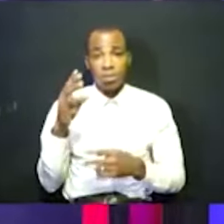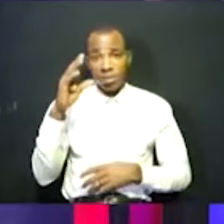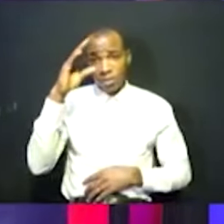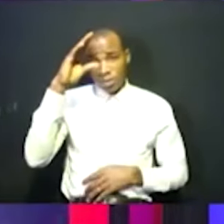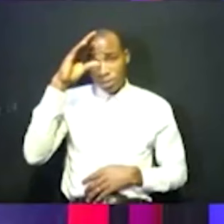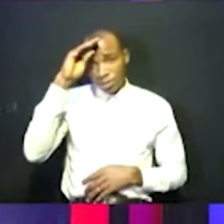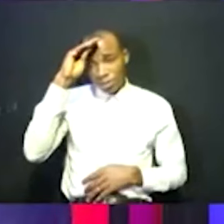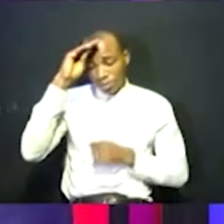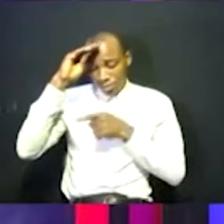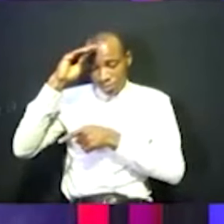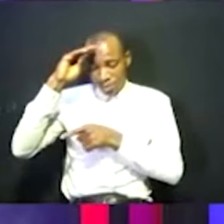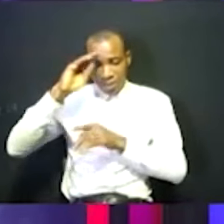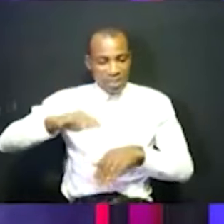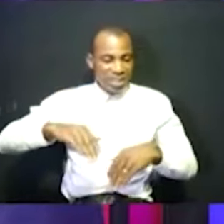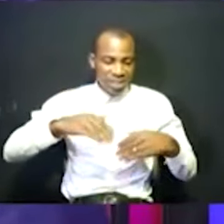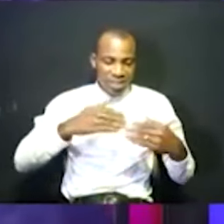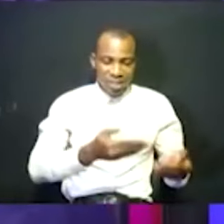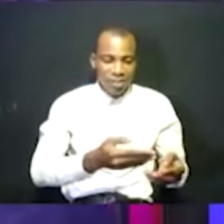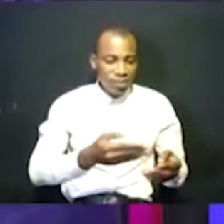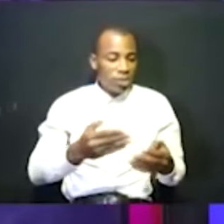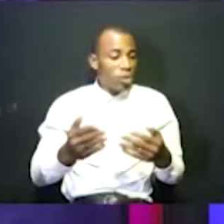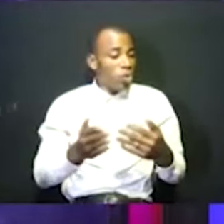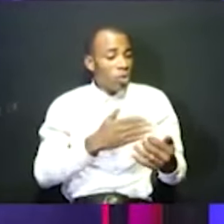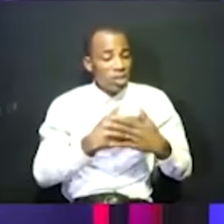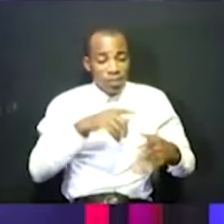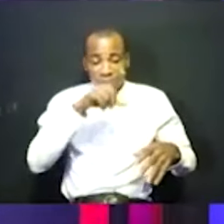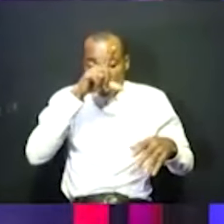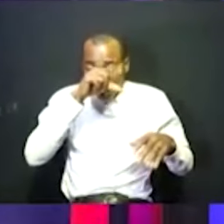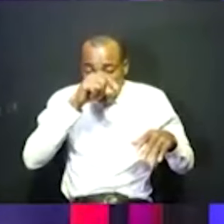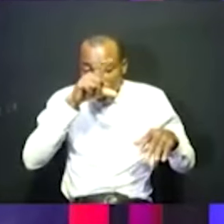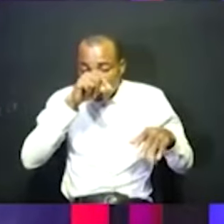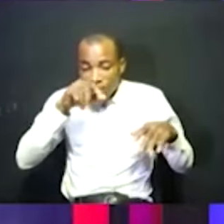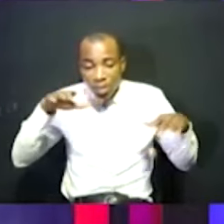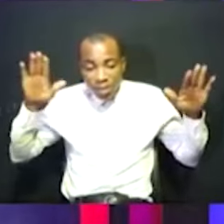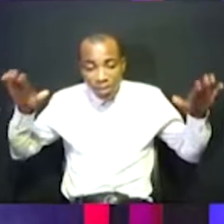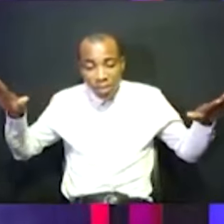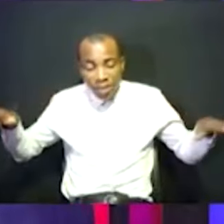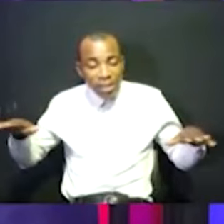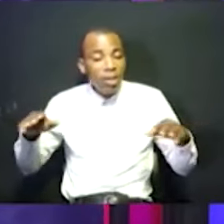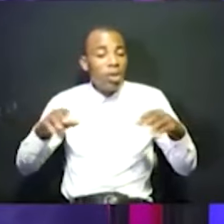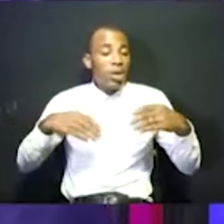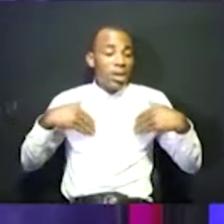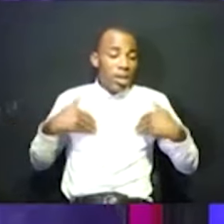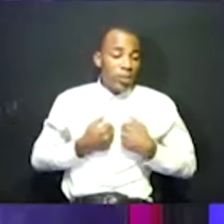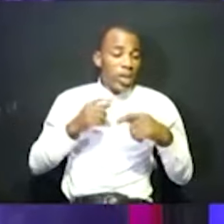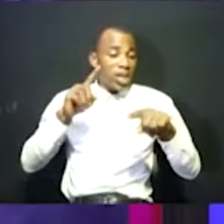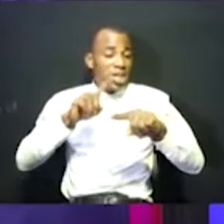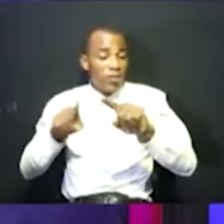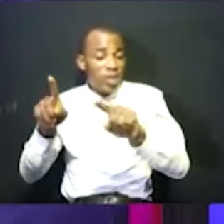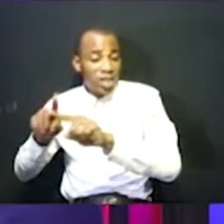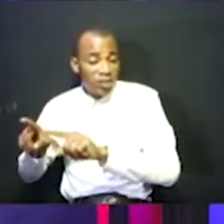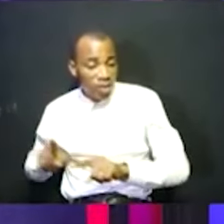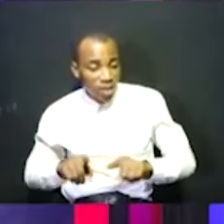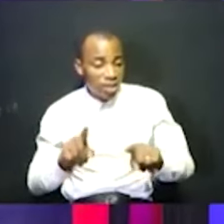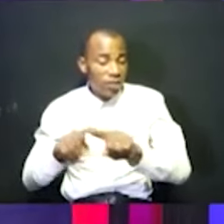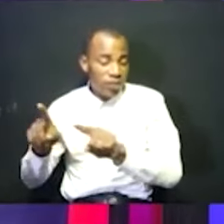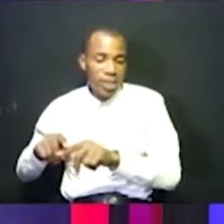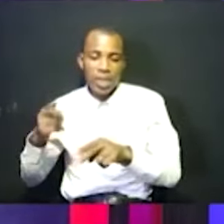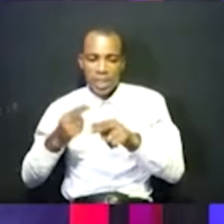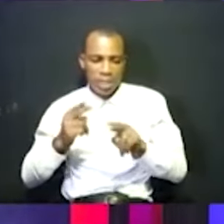gave names to all the livestock, the birds in the sky, and all the wild animals. But for Adam, no